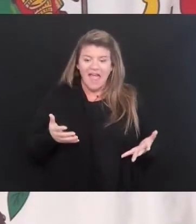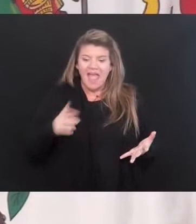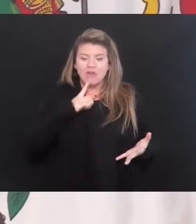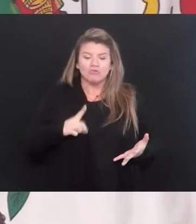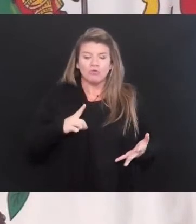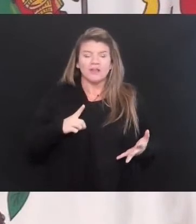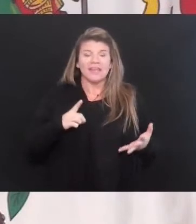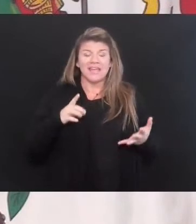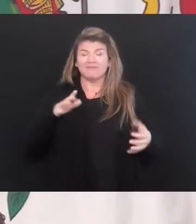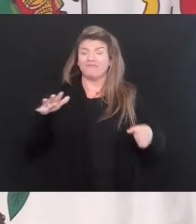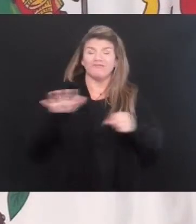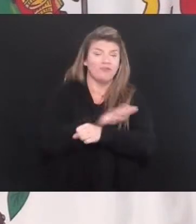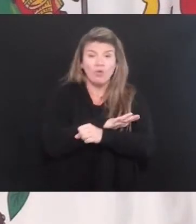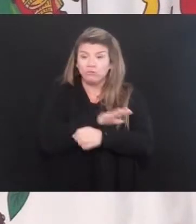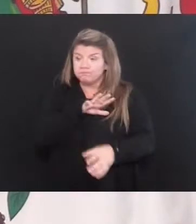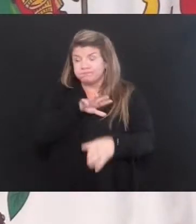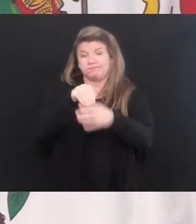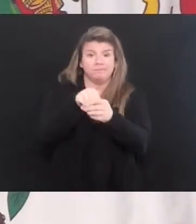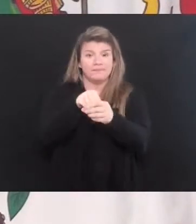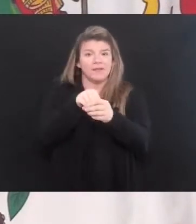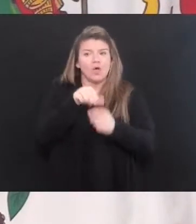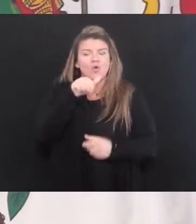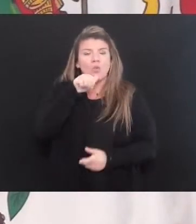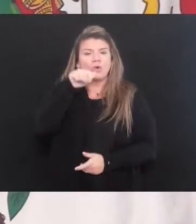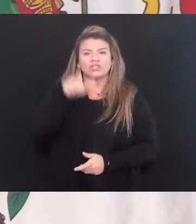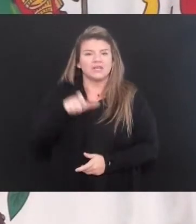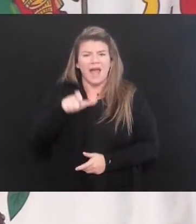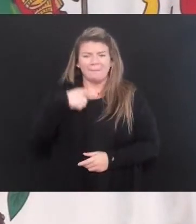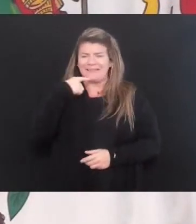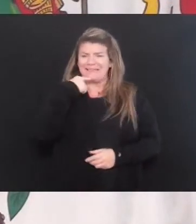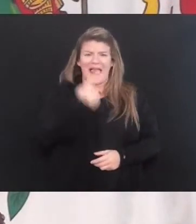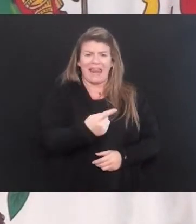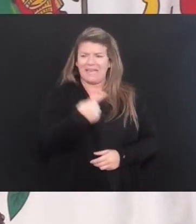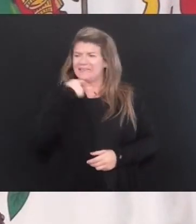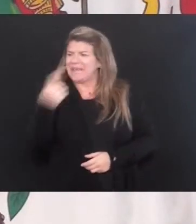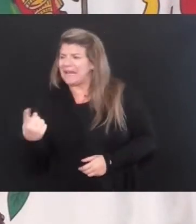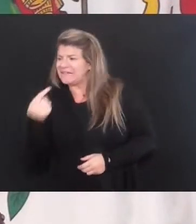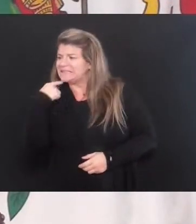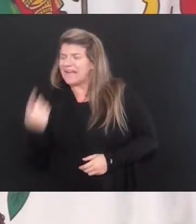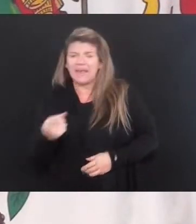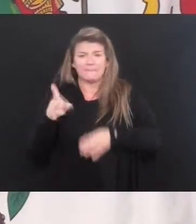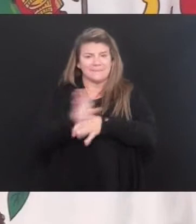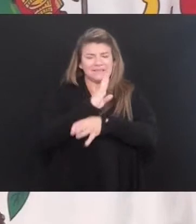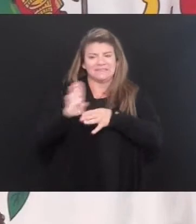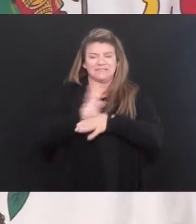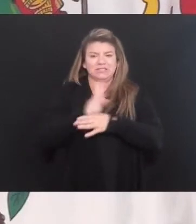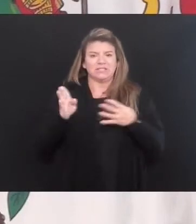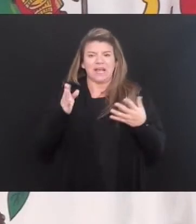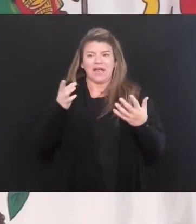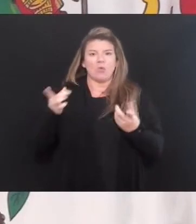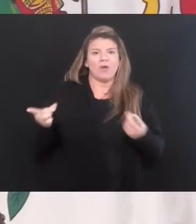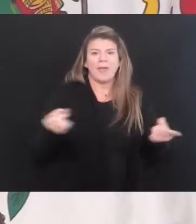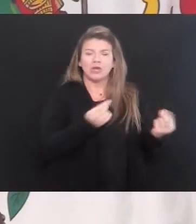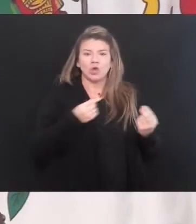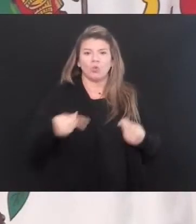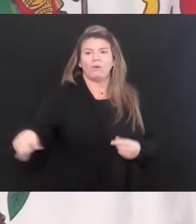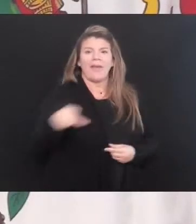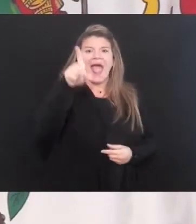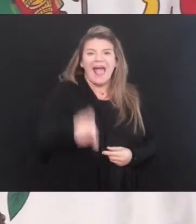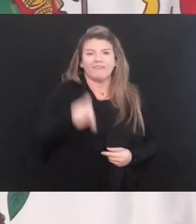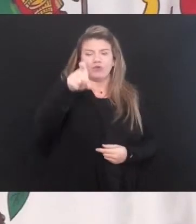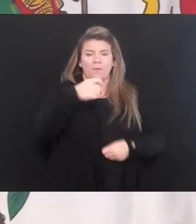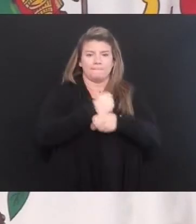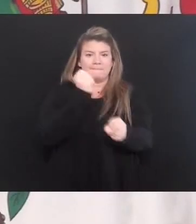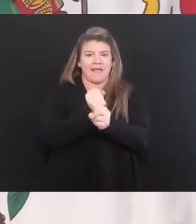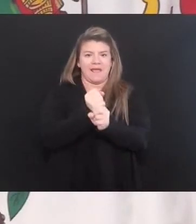what wholeheartedly we should not be telling the business in any way that they have to